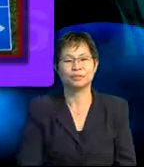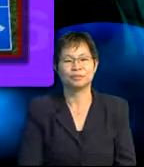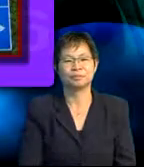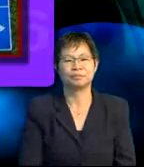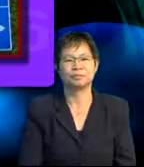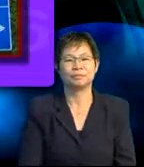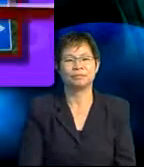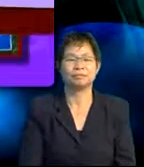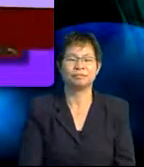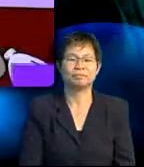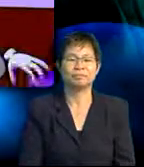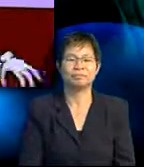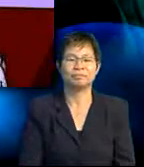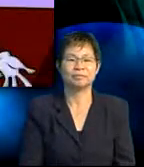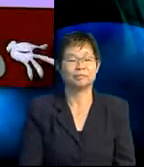two.